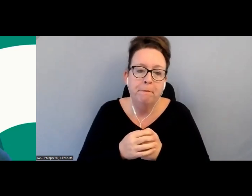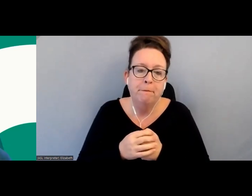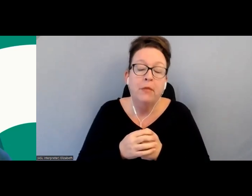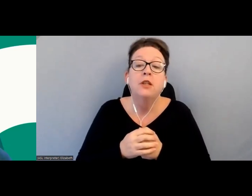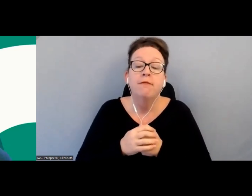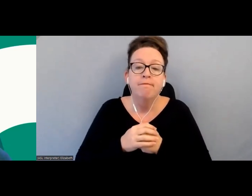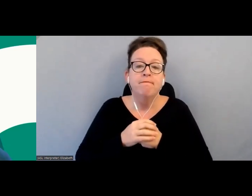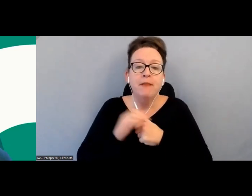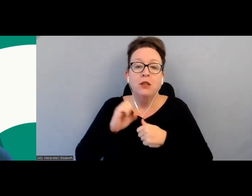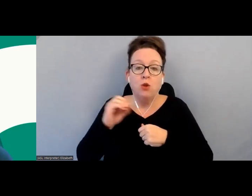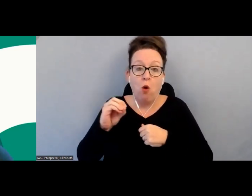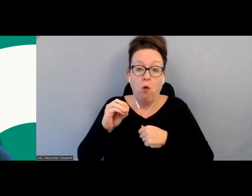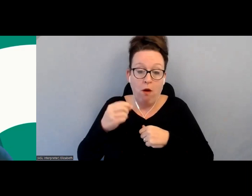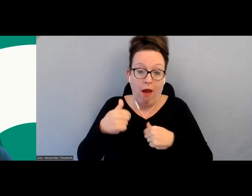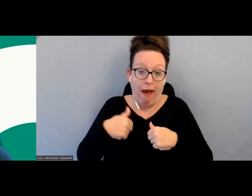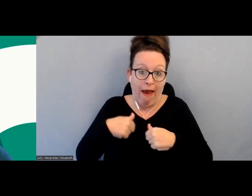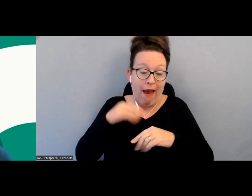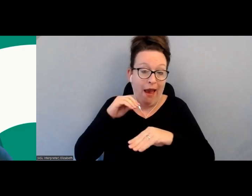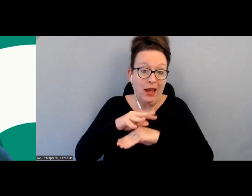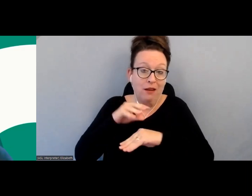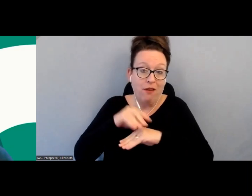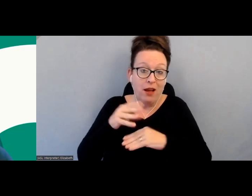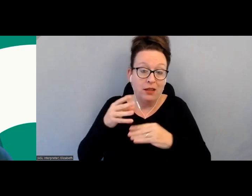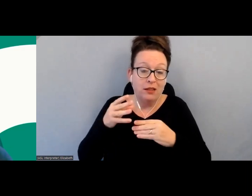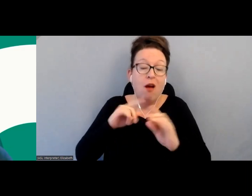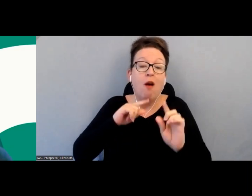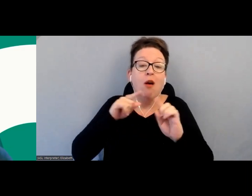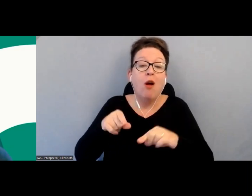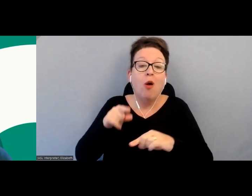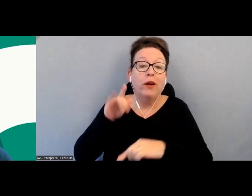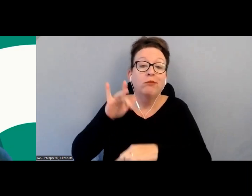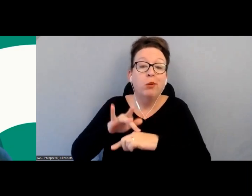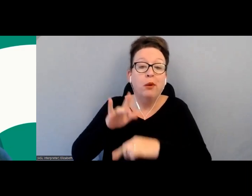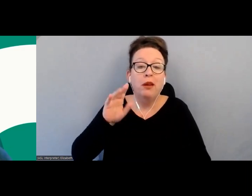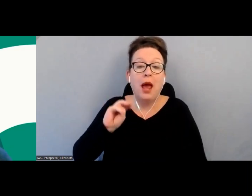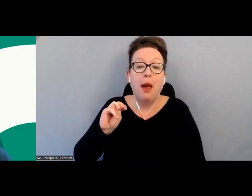So I would advise going to the MRC,